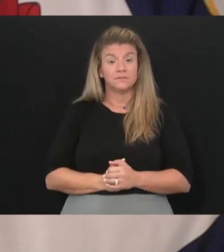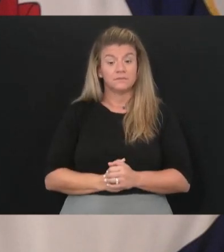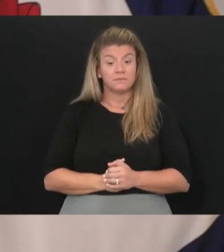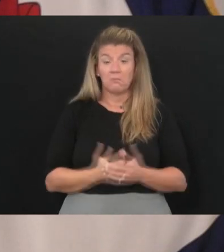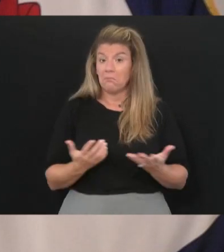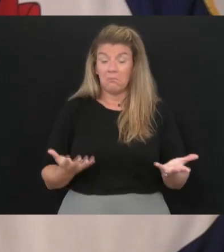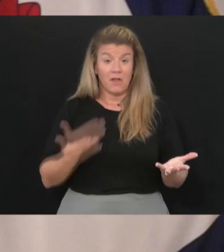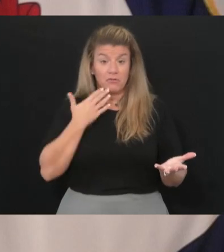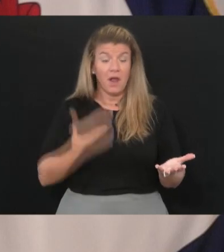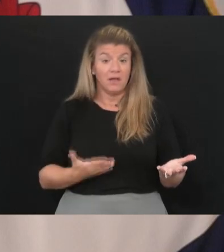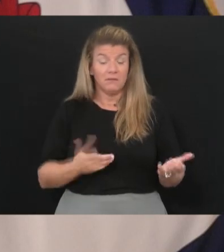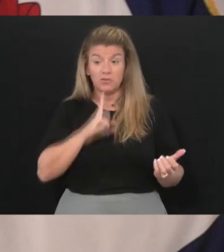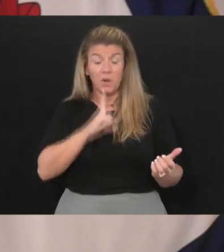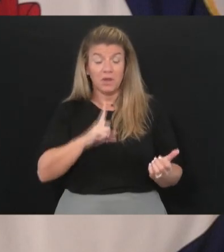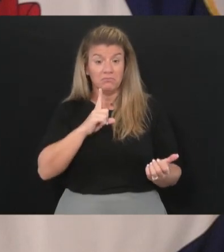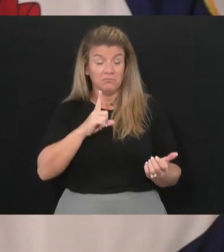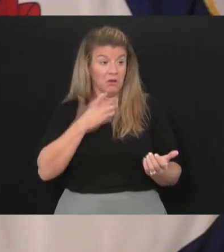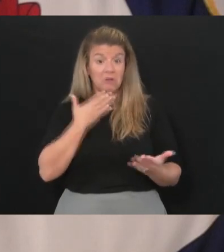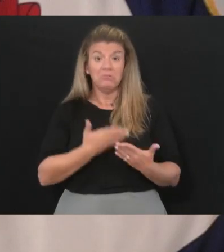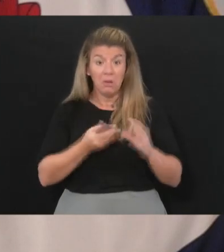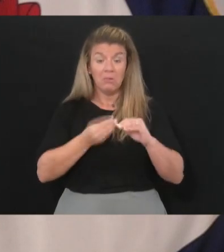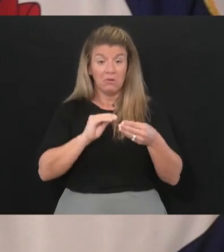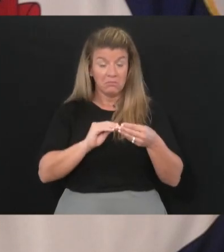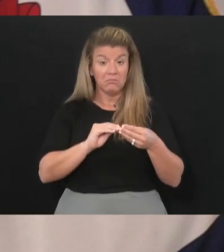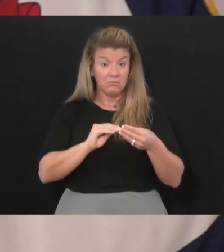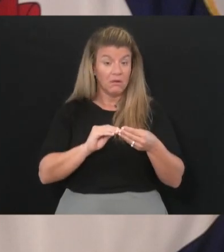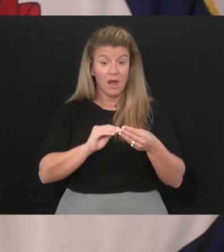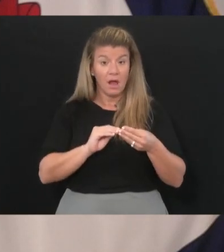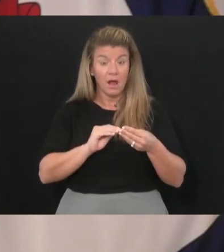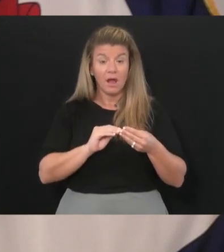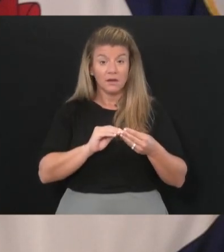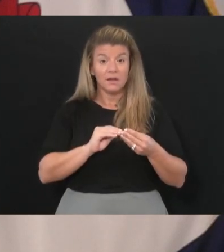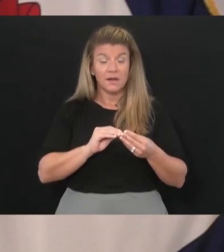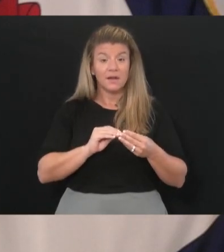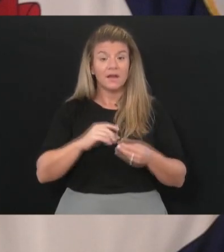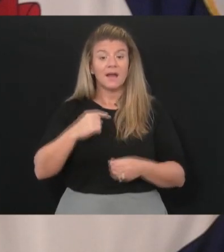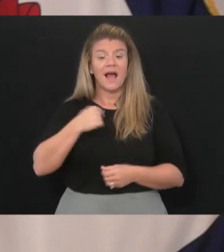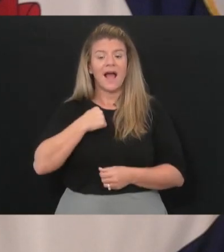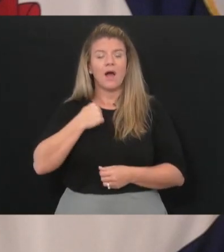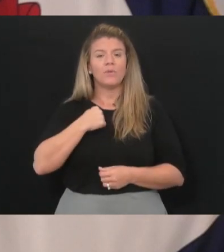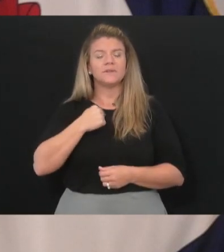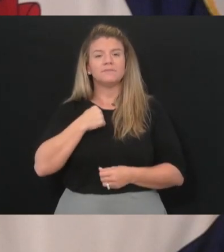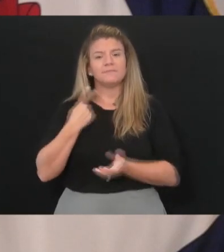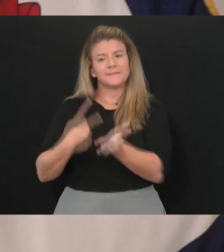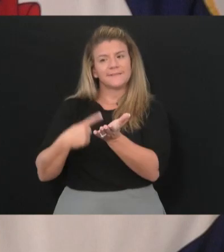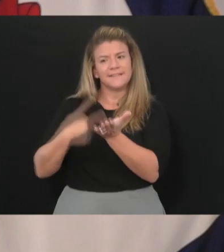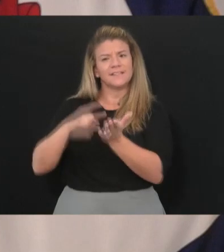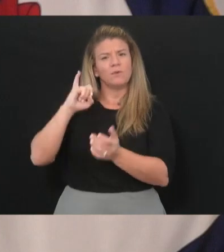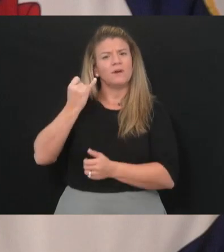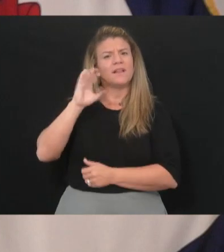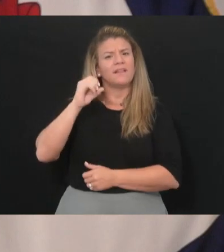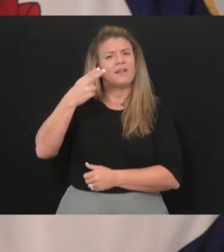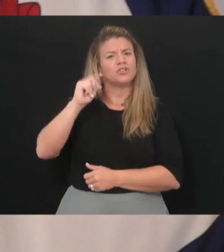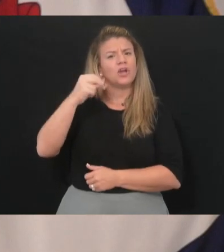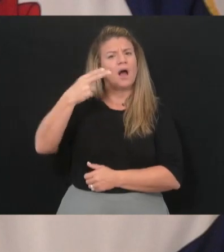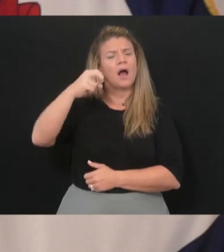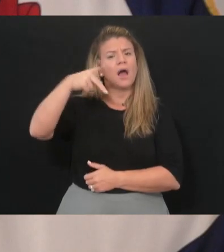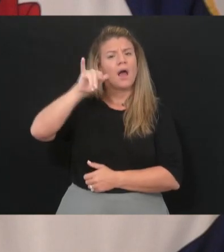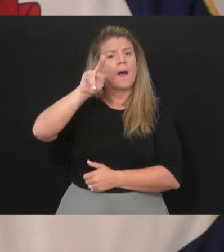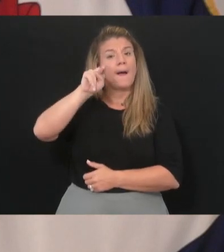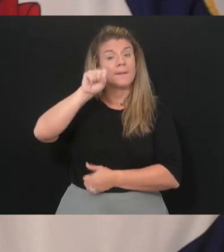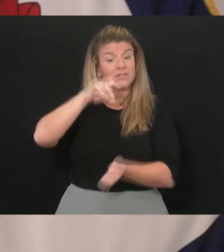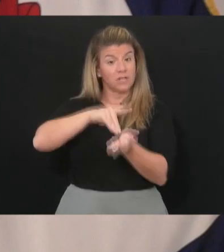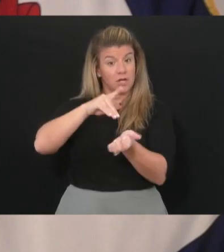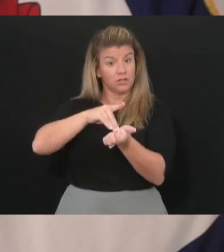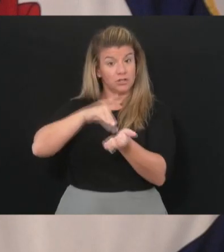Terrific. It's unbelievable. I was with a Johns Hopkins doc over the weekend, and he was talking that,